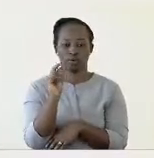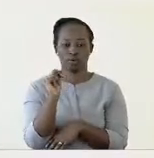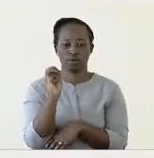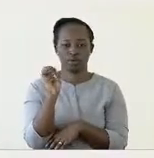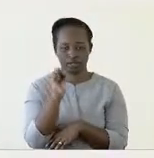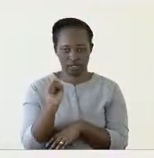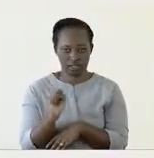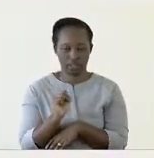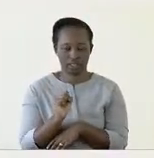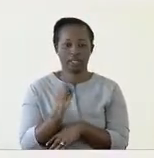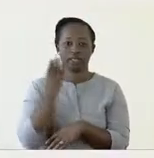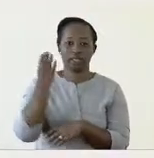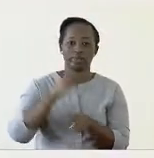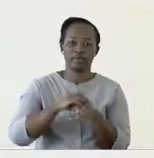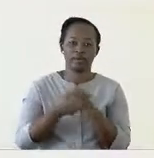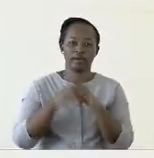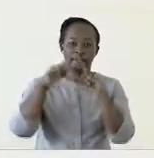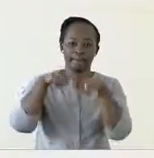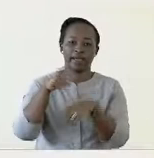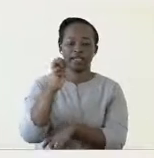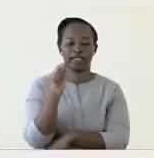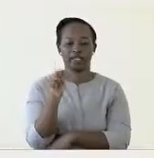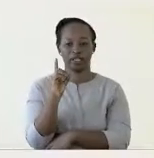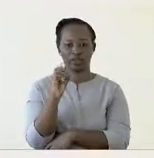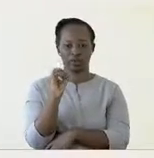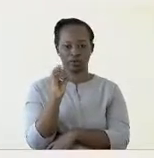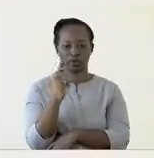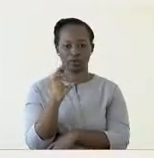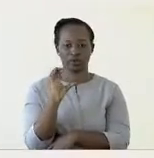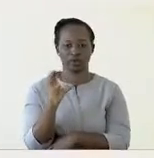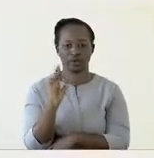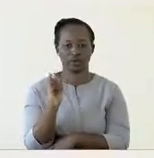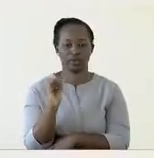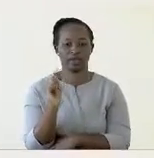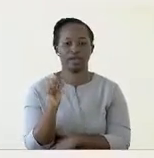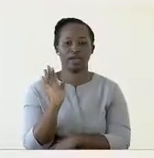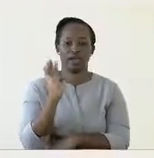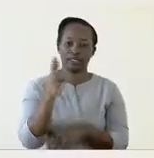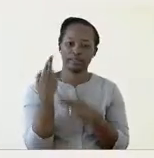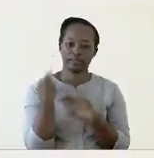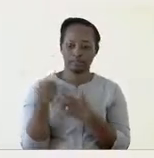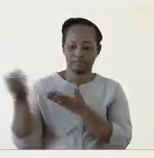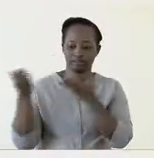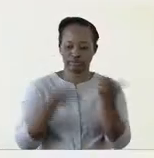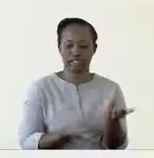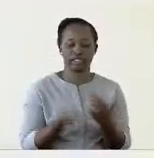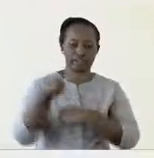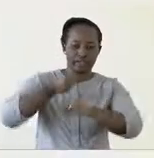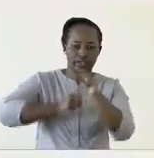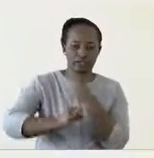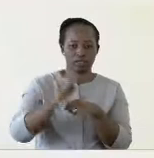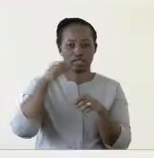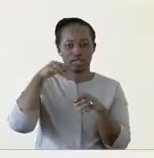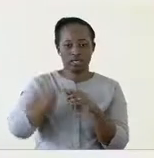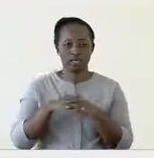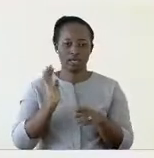messengers. They are produced by endocrine gland, and they are responsible for doing the function of homeostasis in our body. So these things